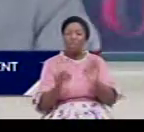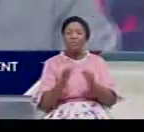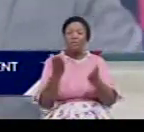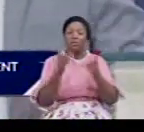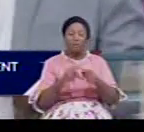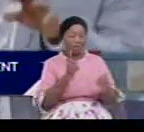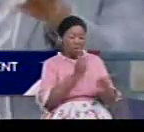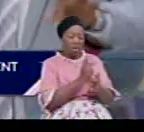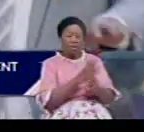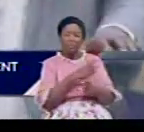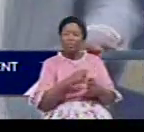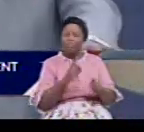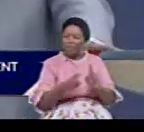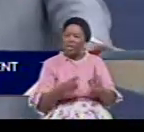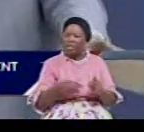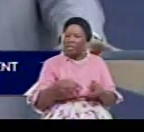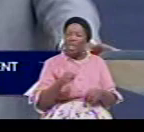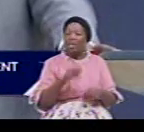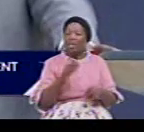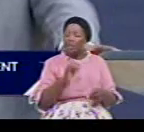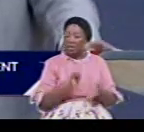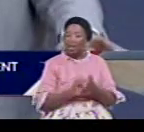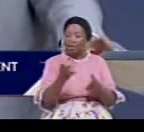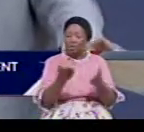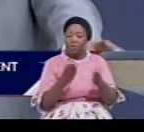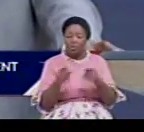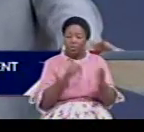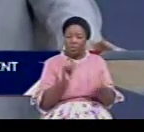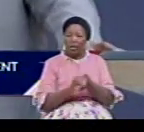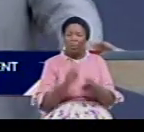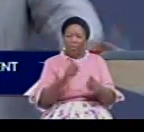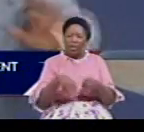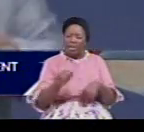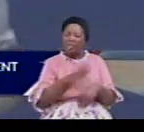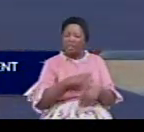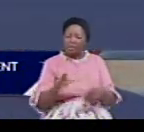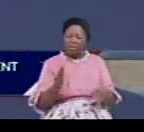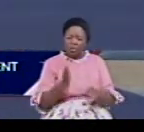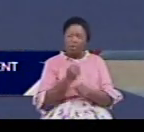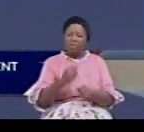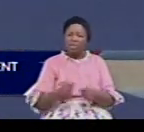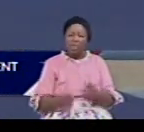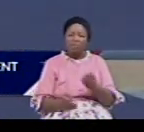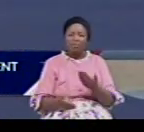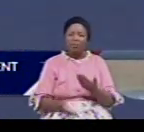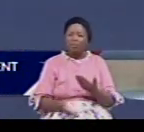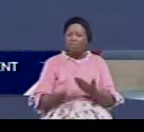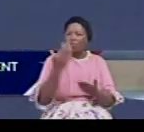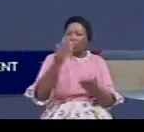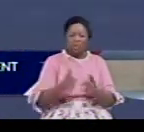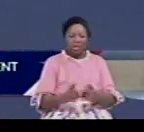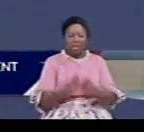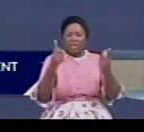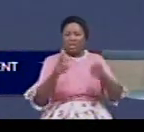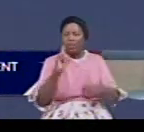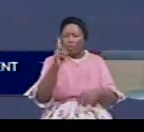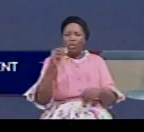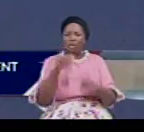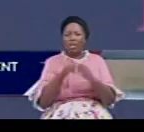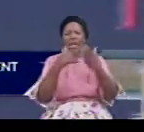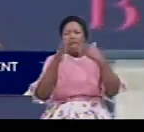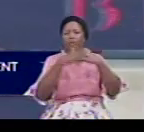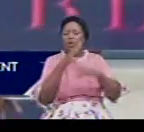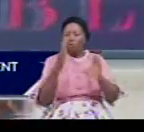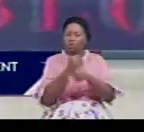if he wanted to, but he took the greatest in heaven. He took his only begotten son. For God so loved